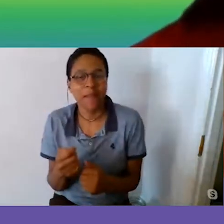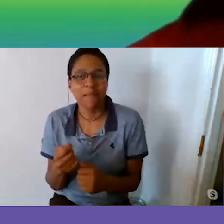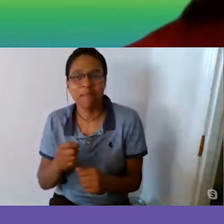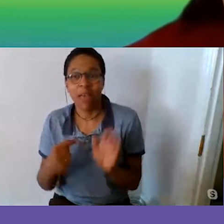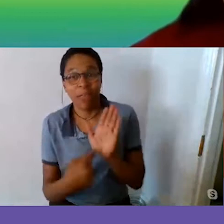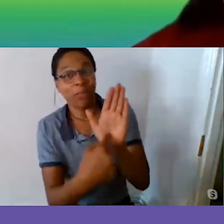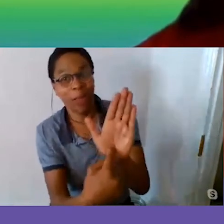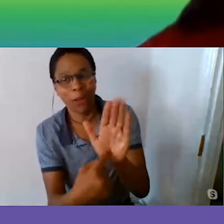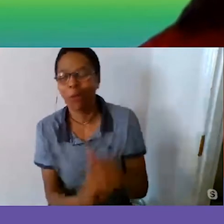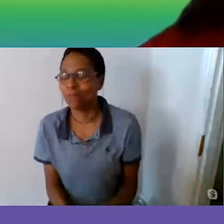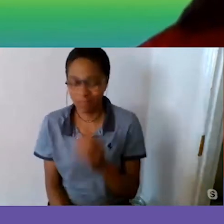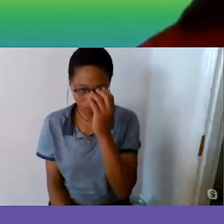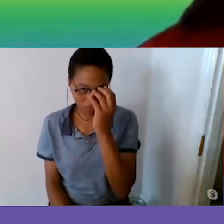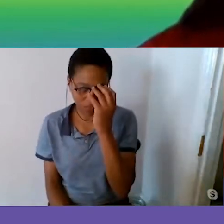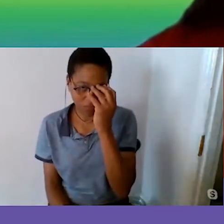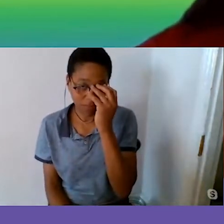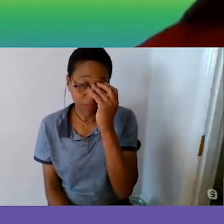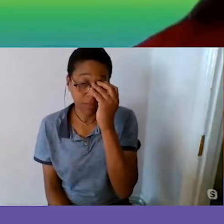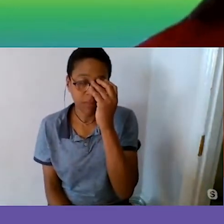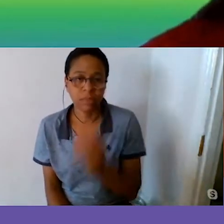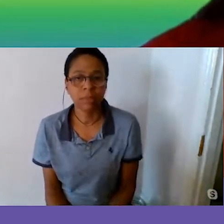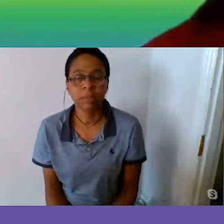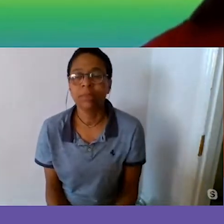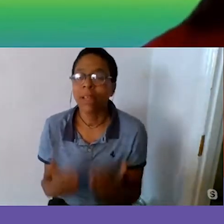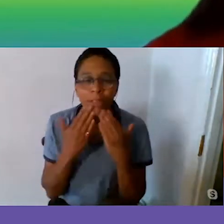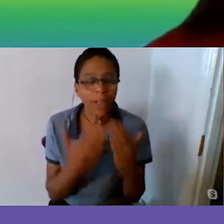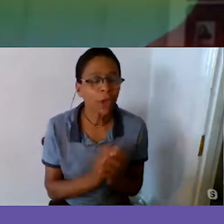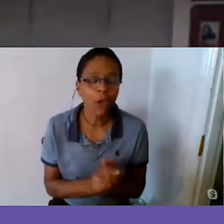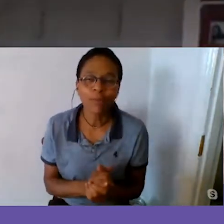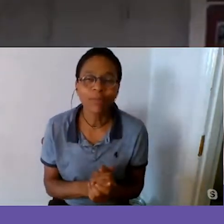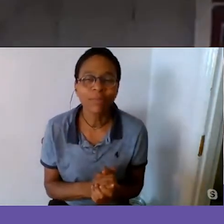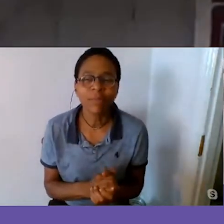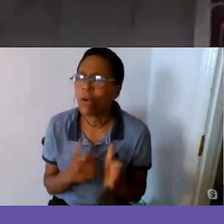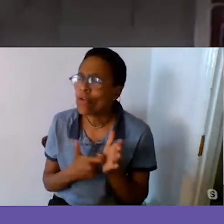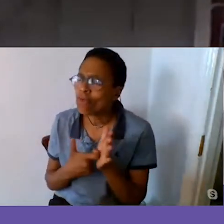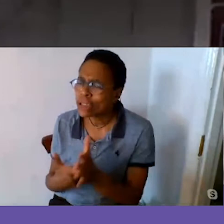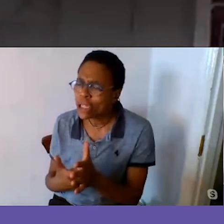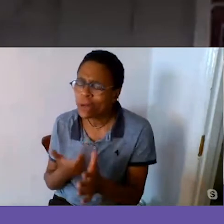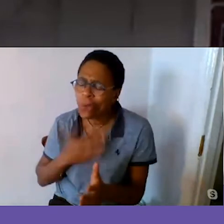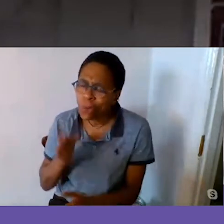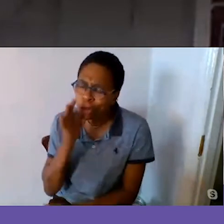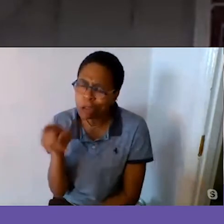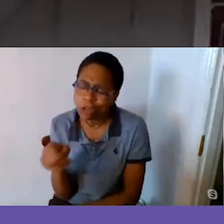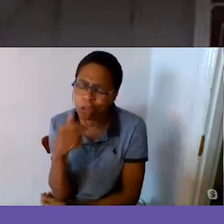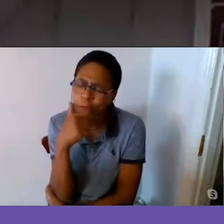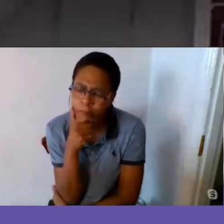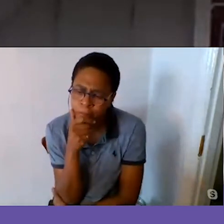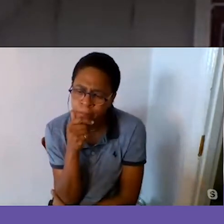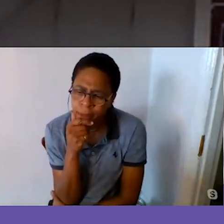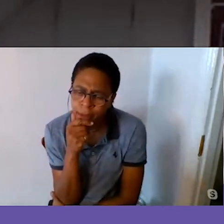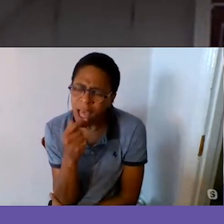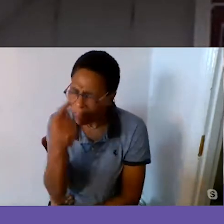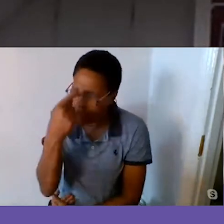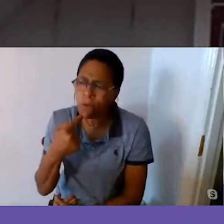So yeah. Thank you very much. So Rasheen, I wanted to ask you about, I think you mentioned it briefly before, but